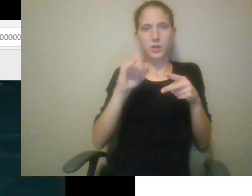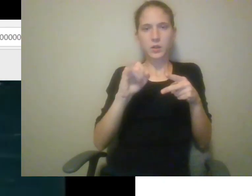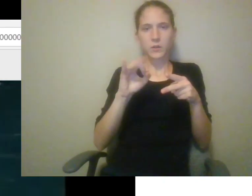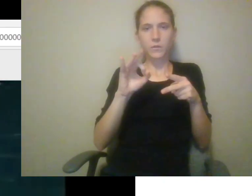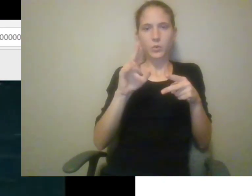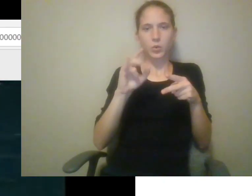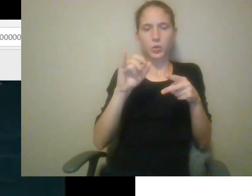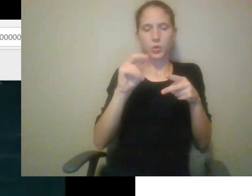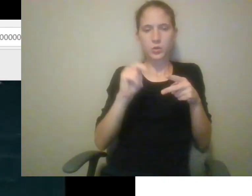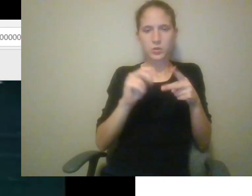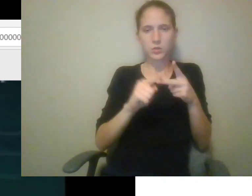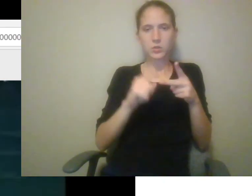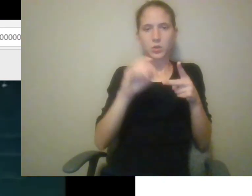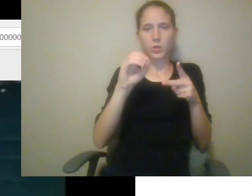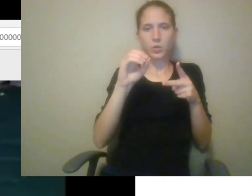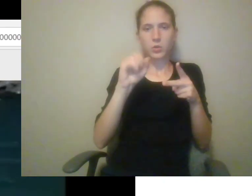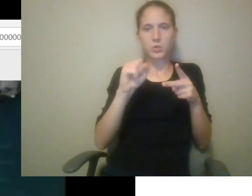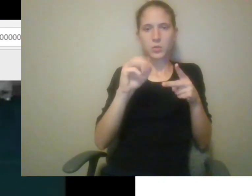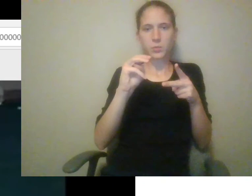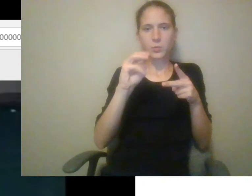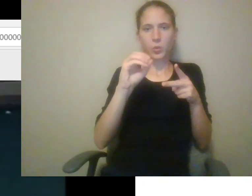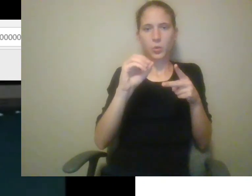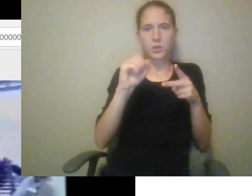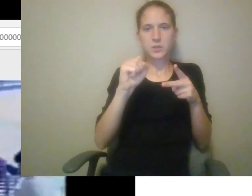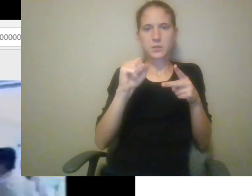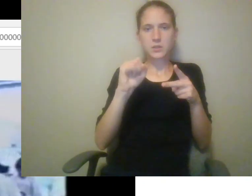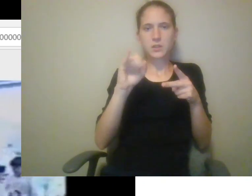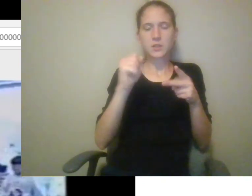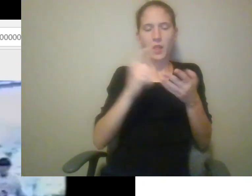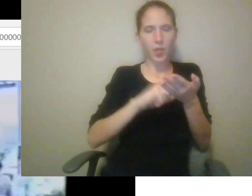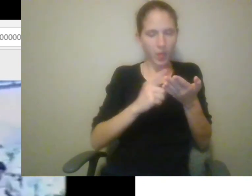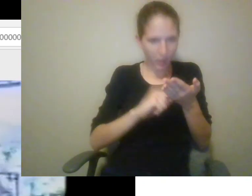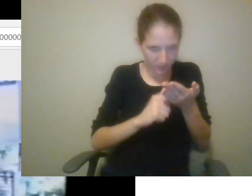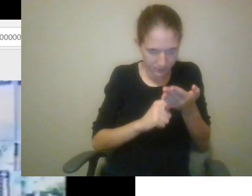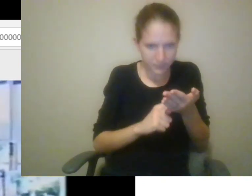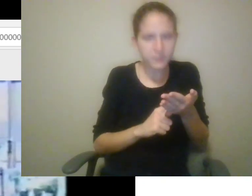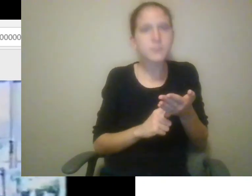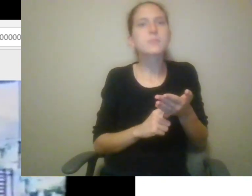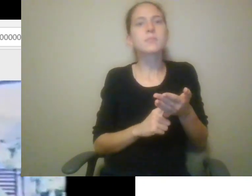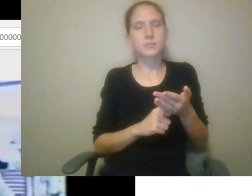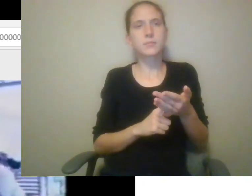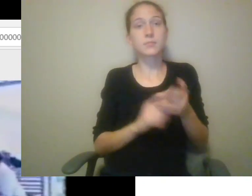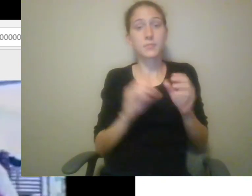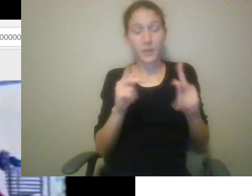let me get my egg back before you leave, okay? Go ahead. No quiz tomorrow.